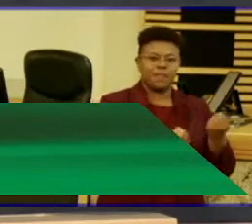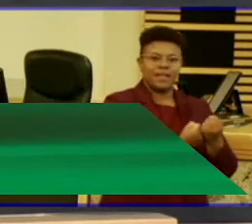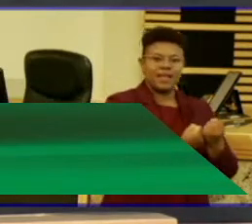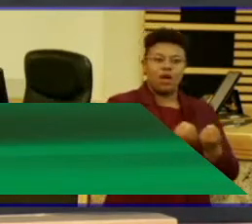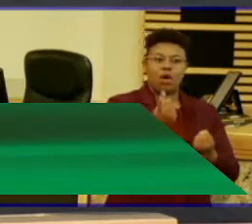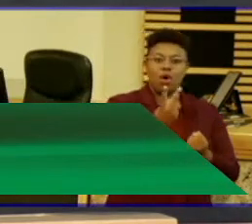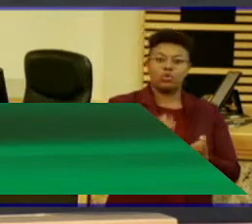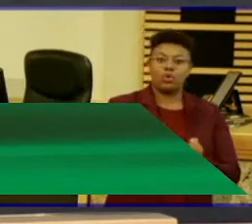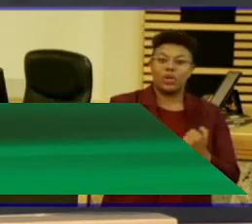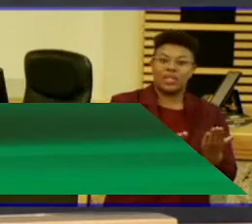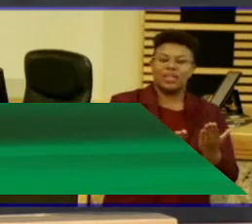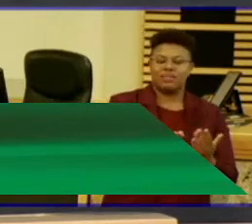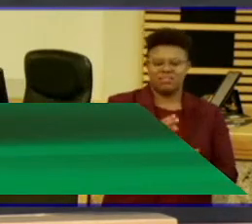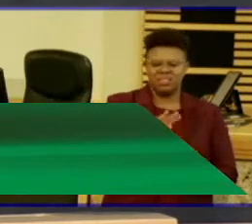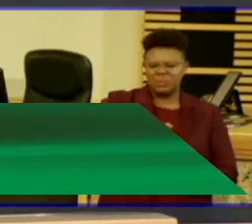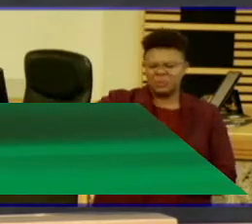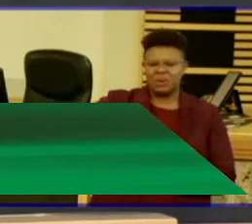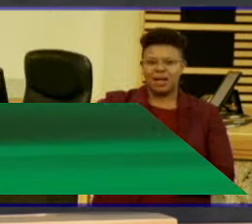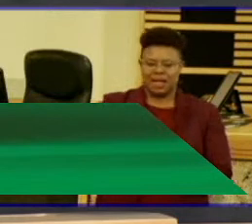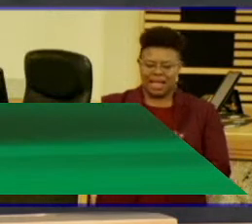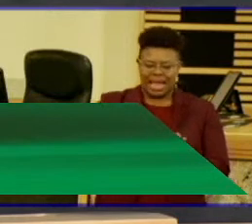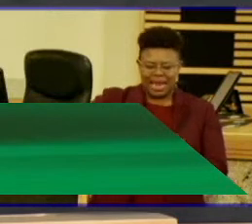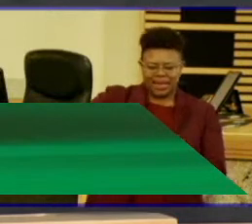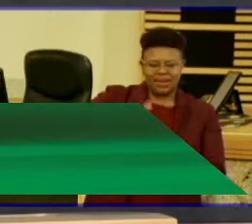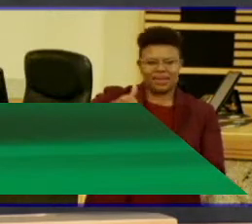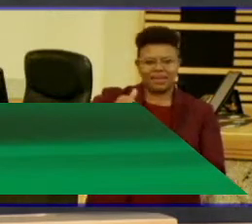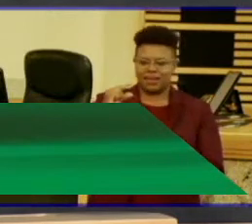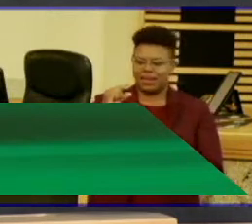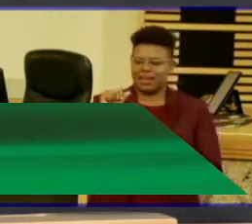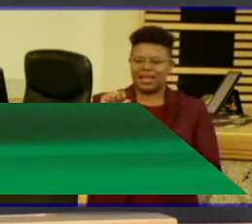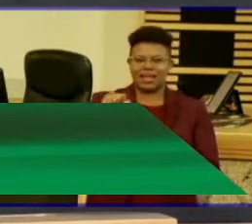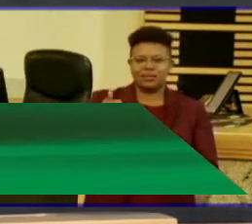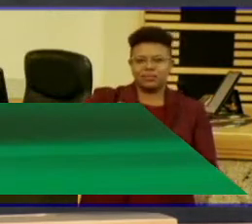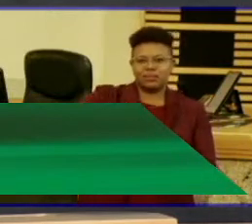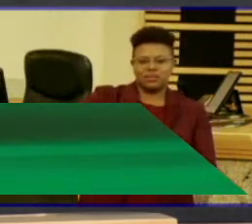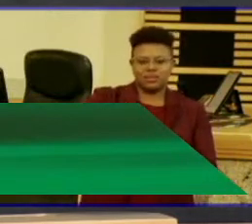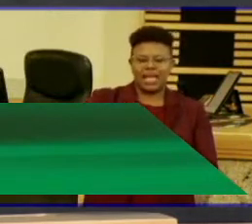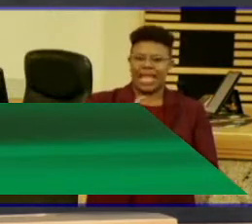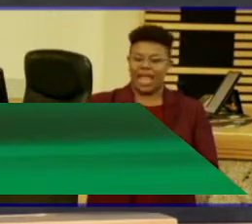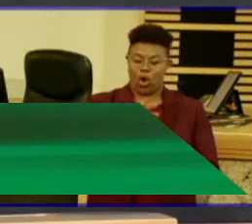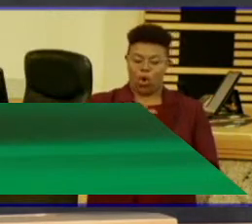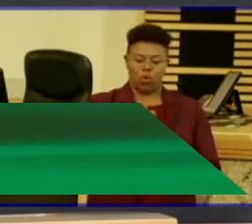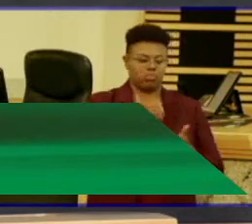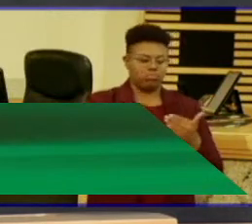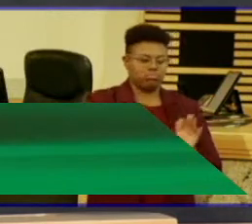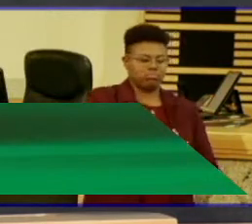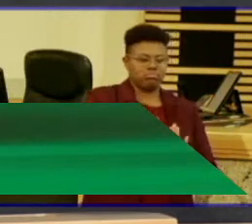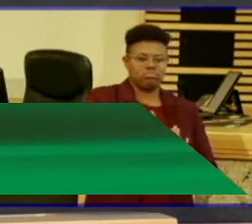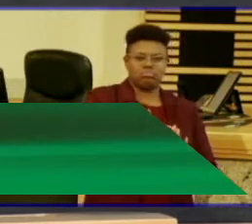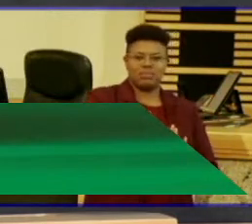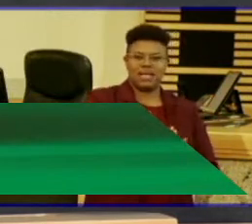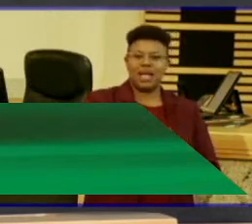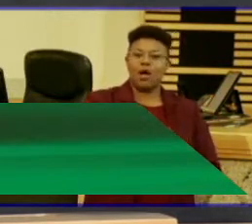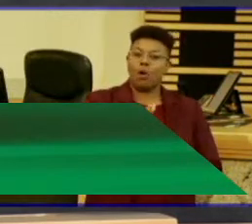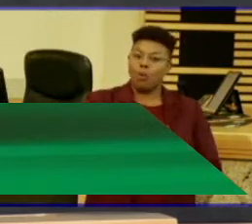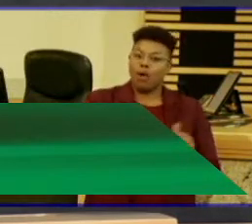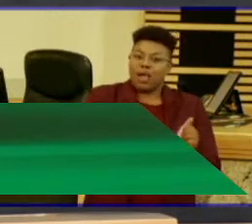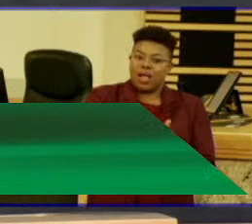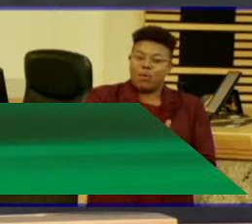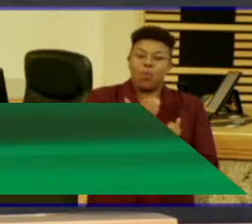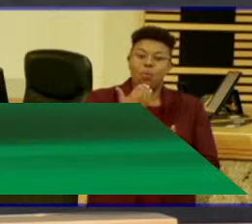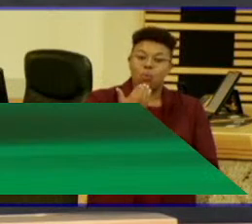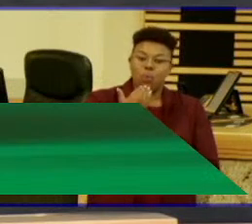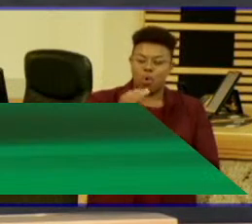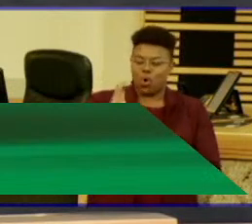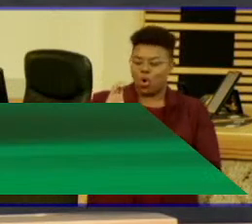gas. The Kuha Development Corporation has signed a joint development agreement with Central Energy Fund and